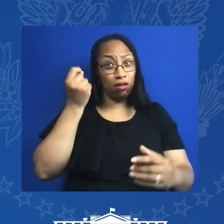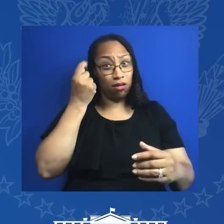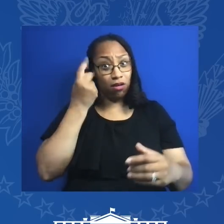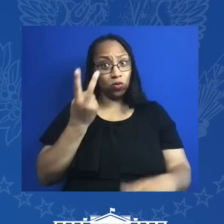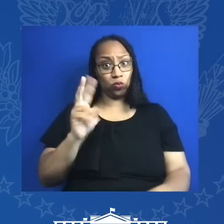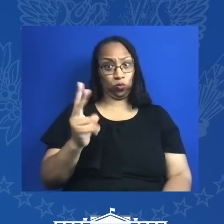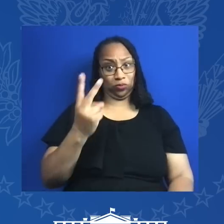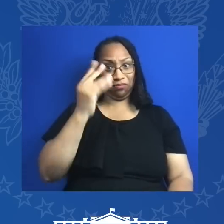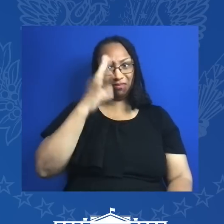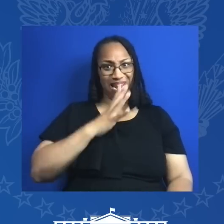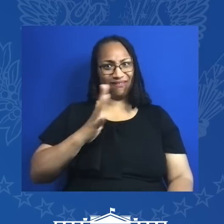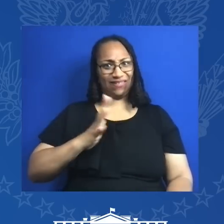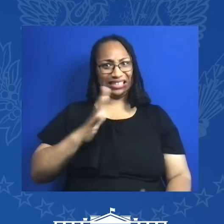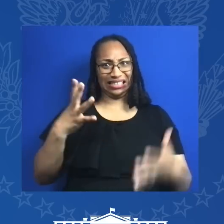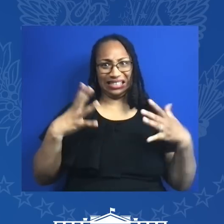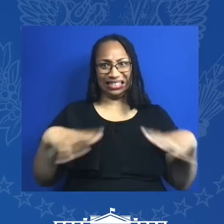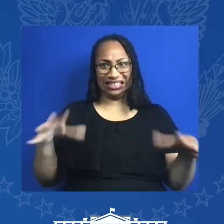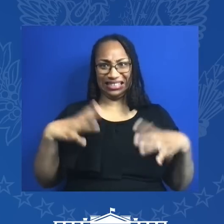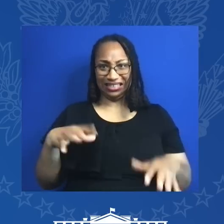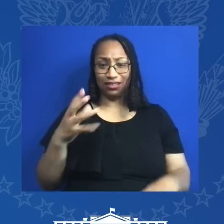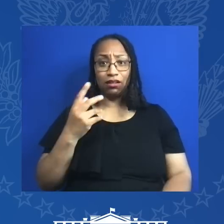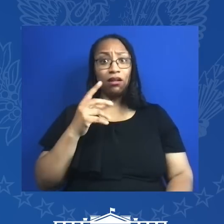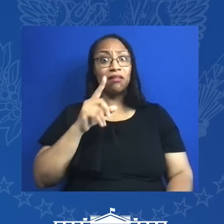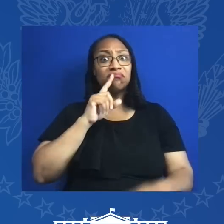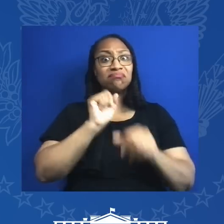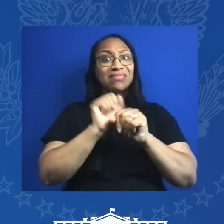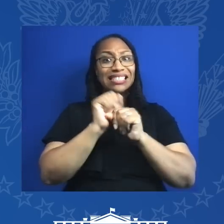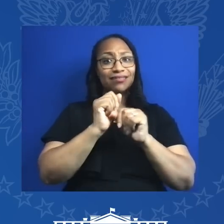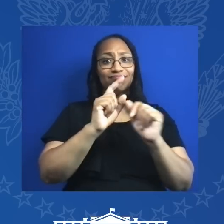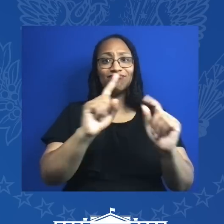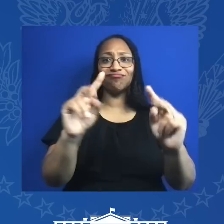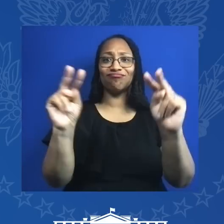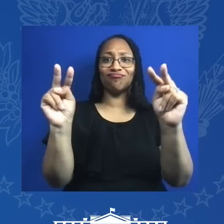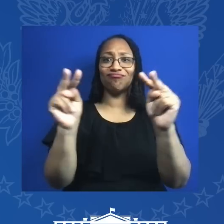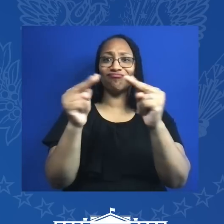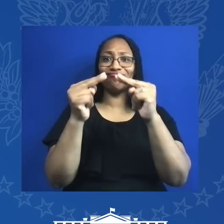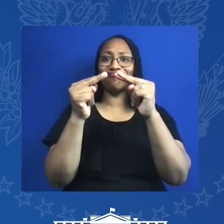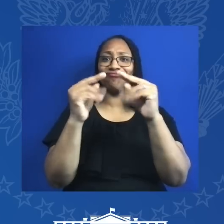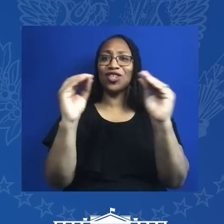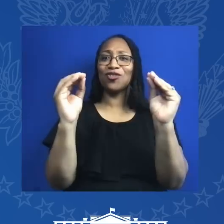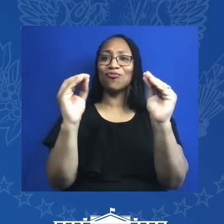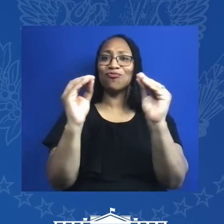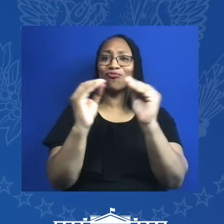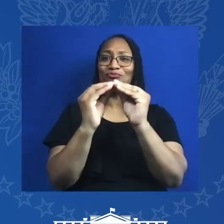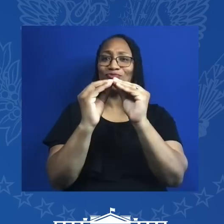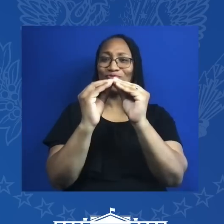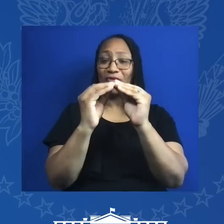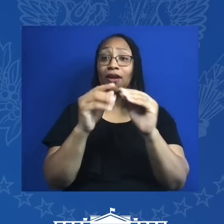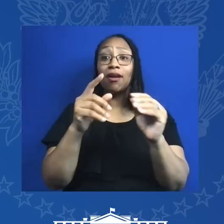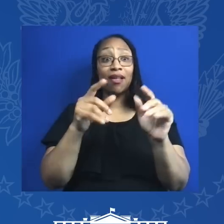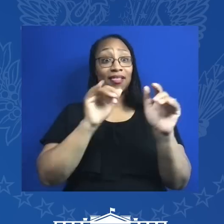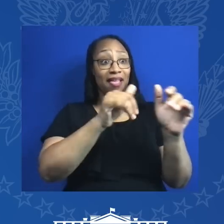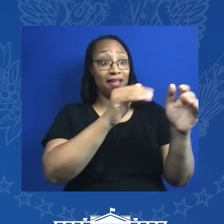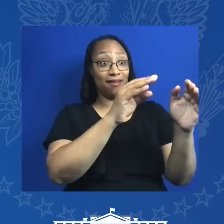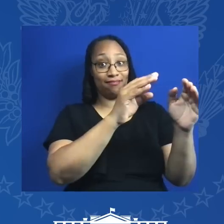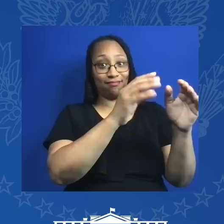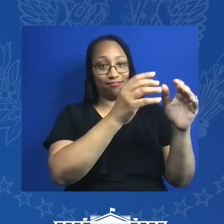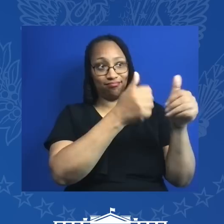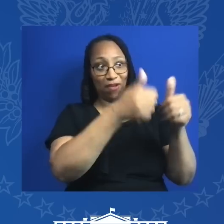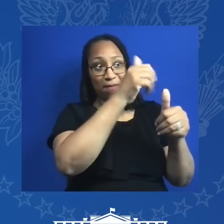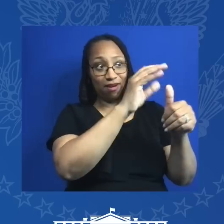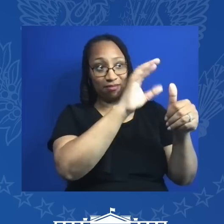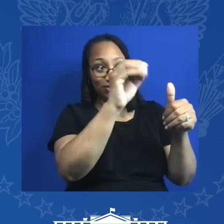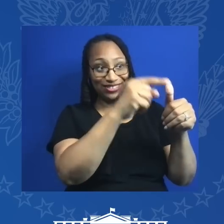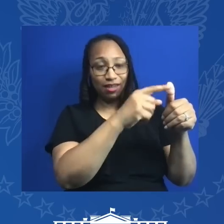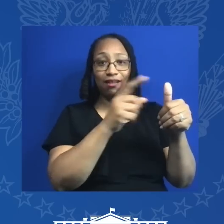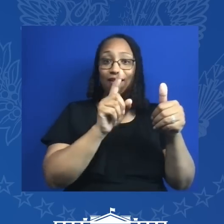in different directions. One went to the DuPont building. One went to the Hercules building. And I'd never seen that before. I looked at my dad. He looked